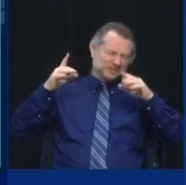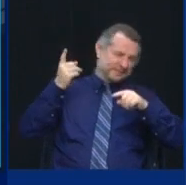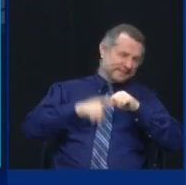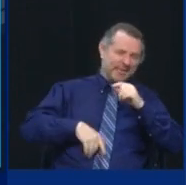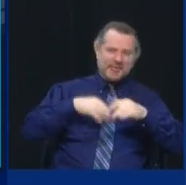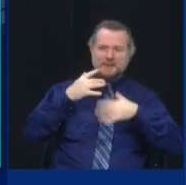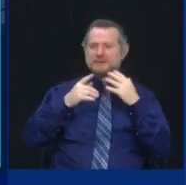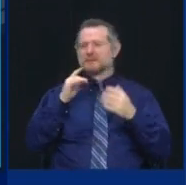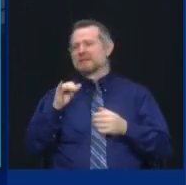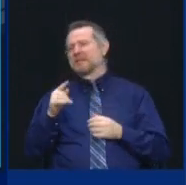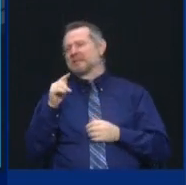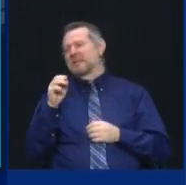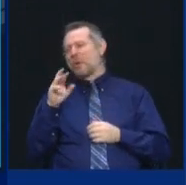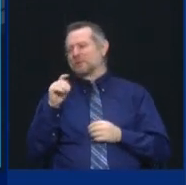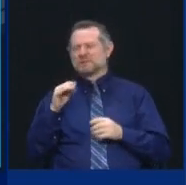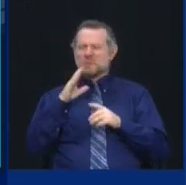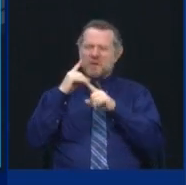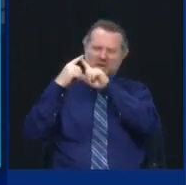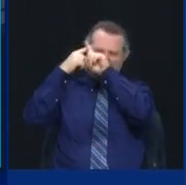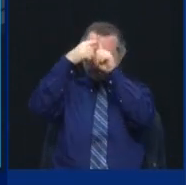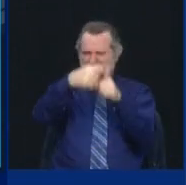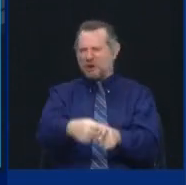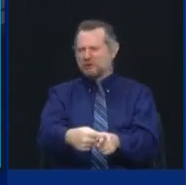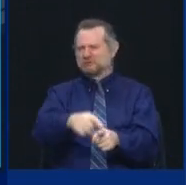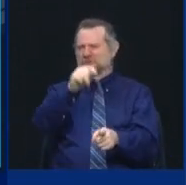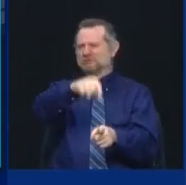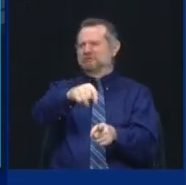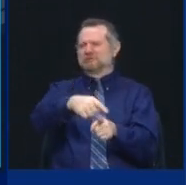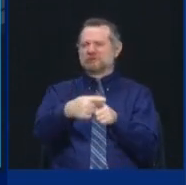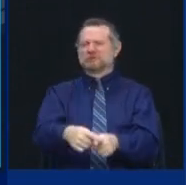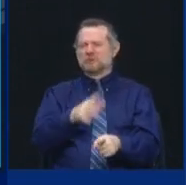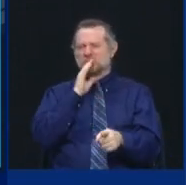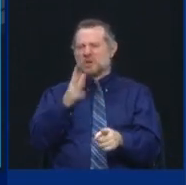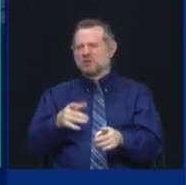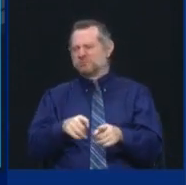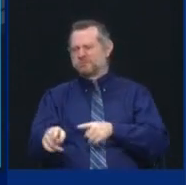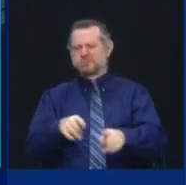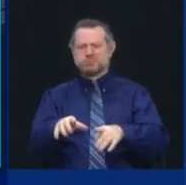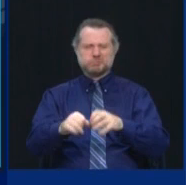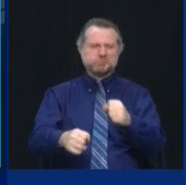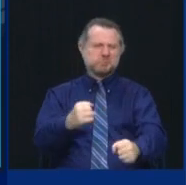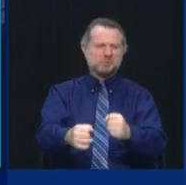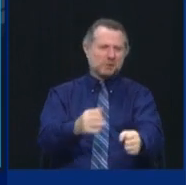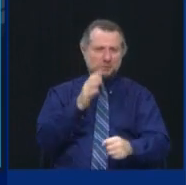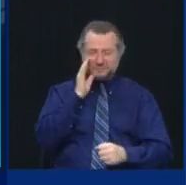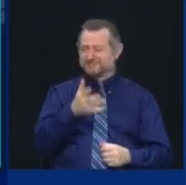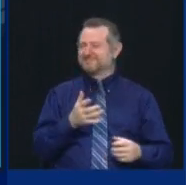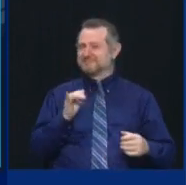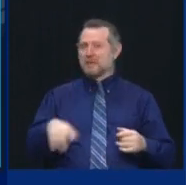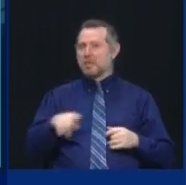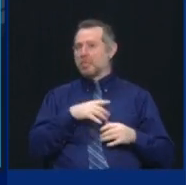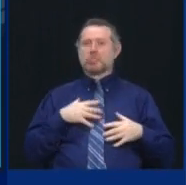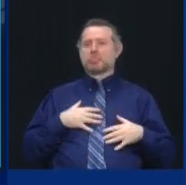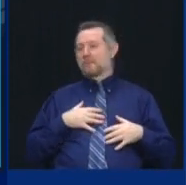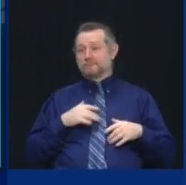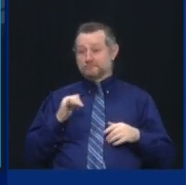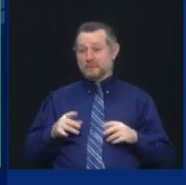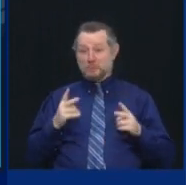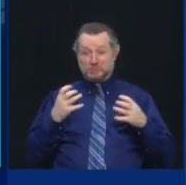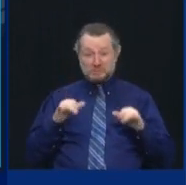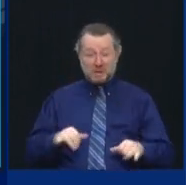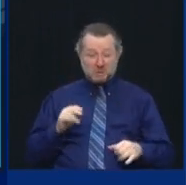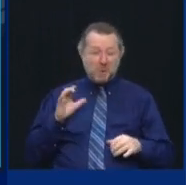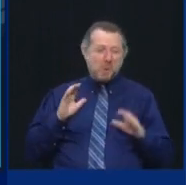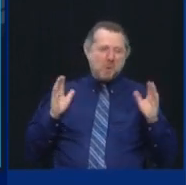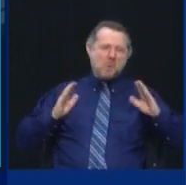terrorist target. Everybody's going to flee New York. Nobody wants to stay here